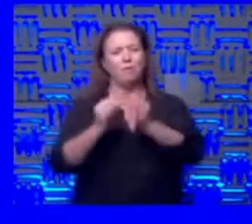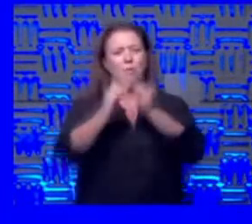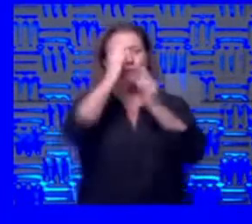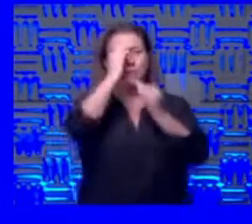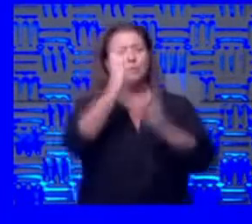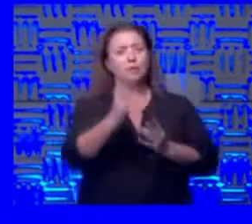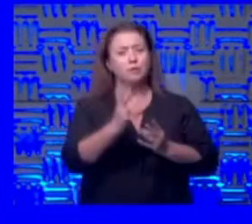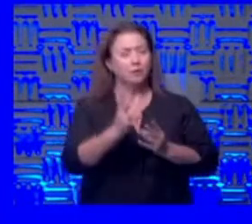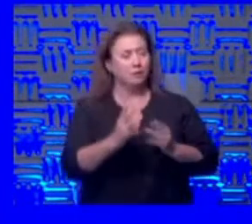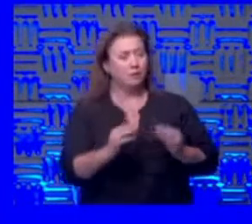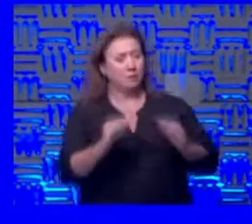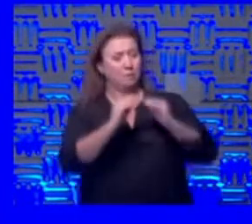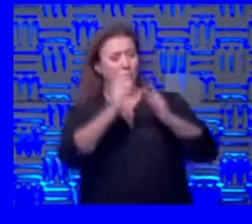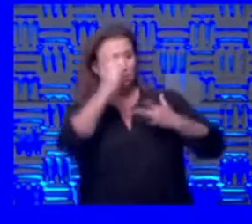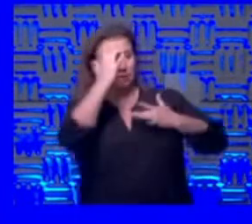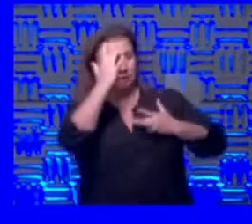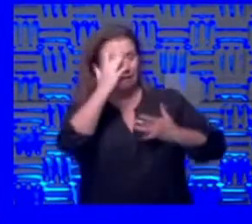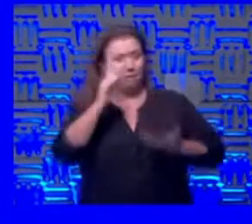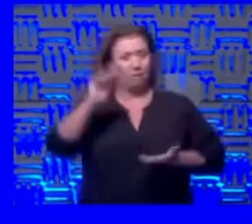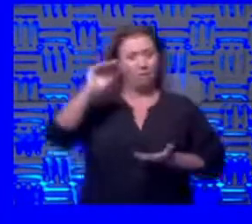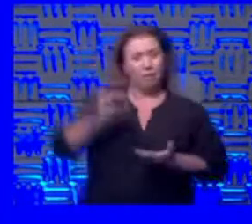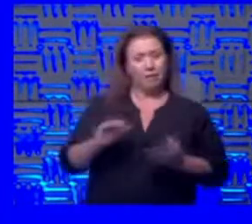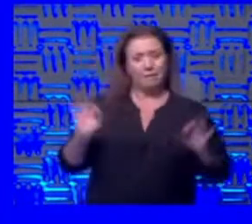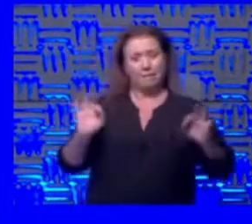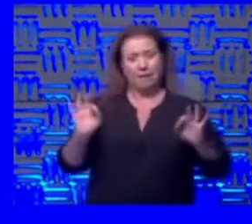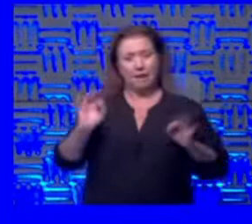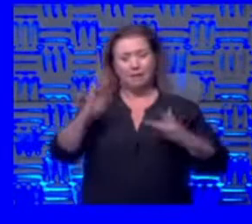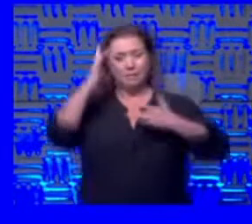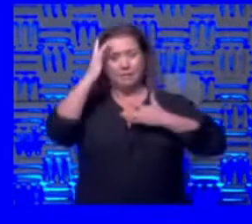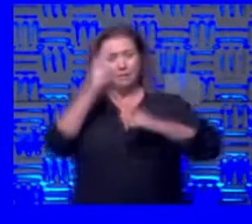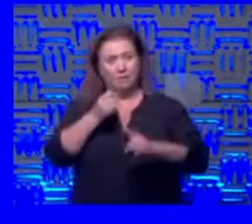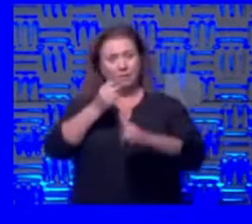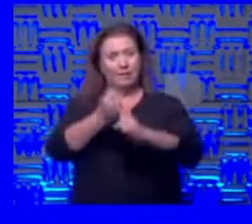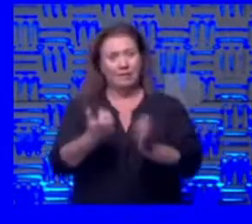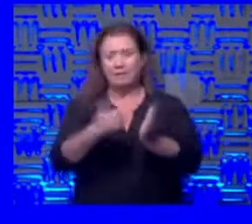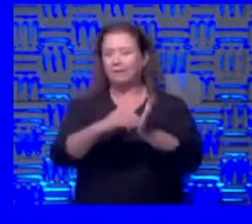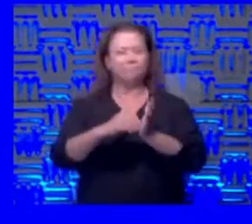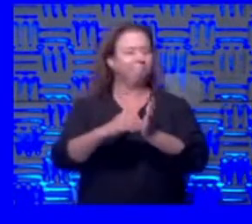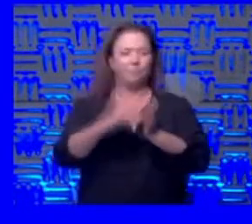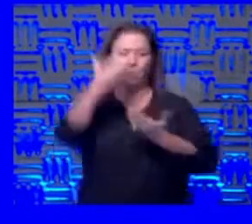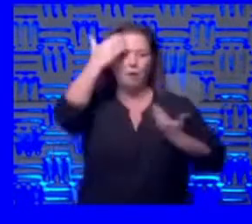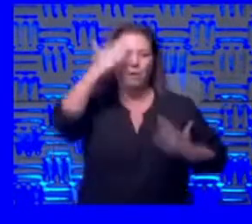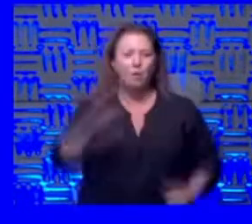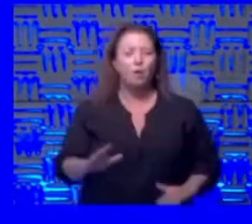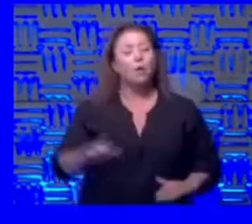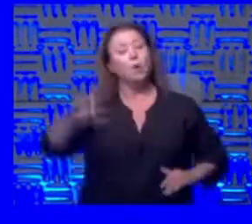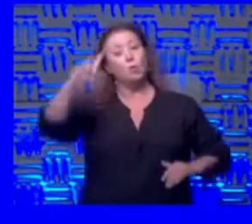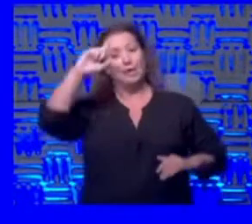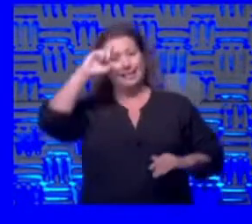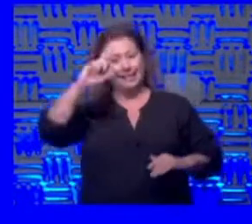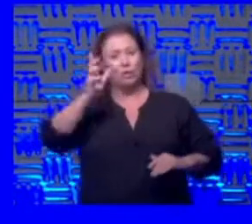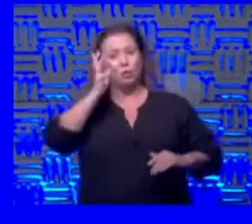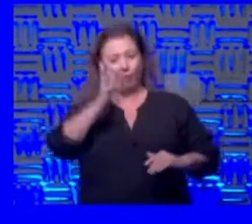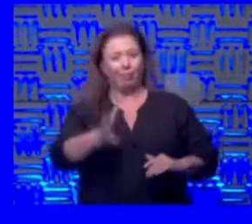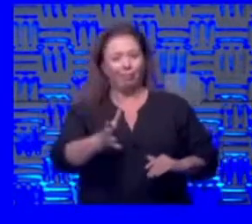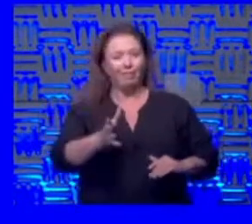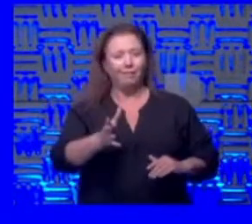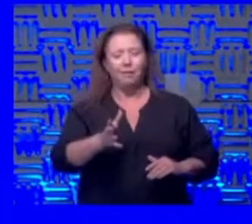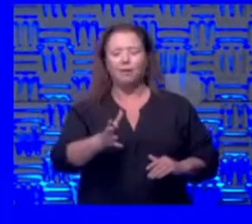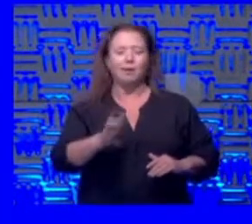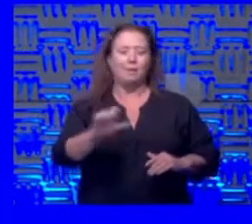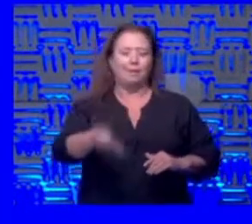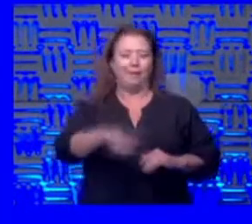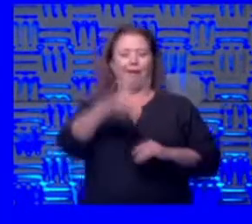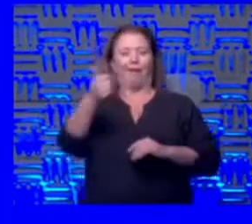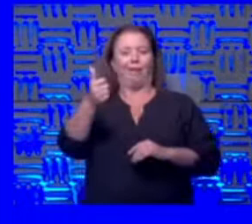get more ill or will you have lesser or mild symptoms if you are reinfected? We don't know. We think you probably will be, but the other thing